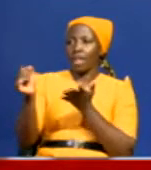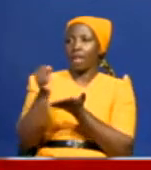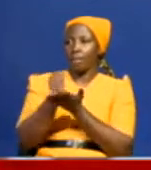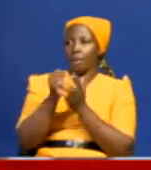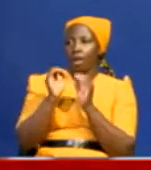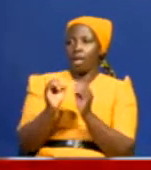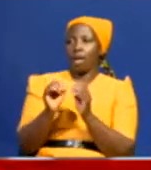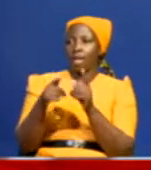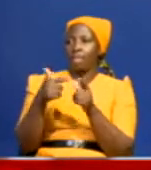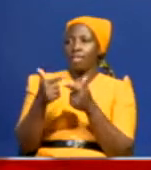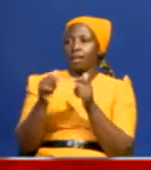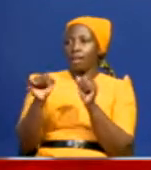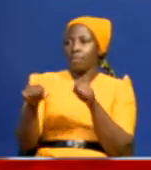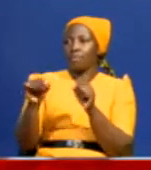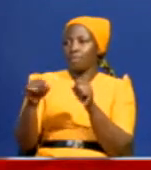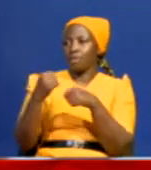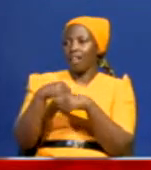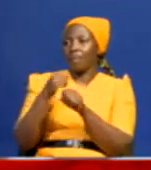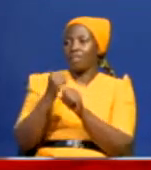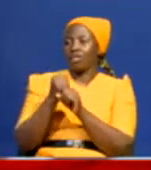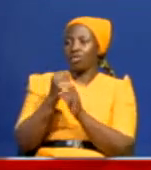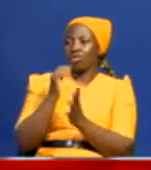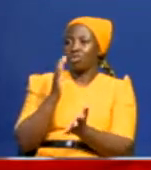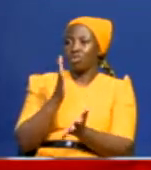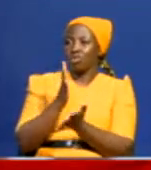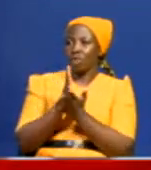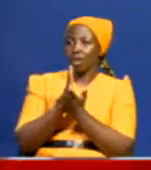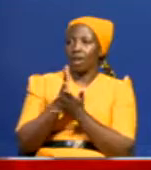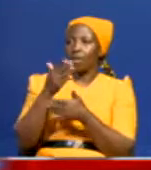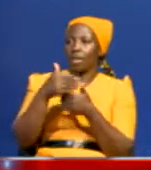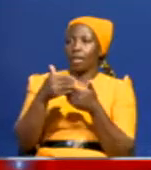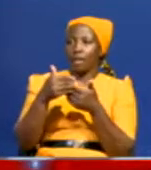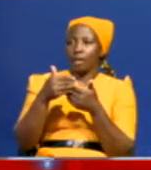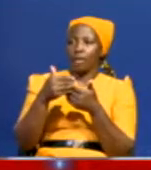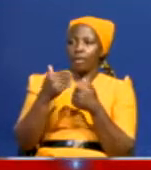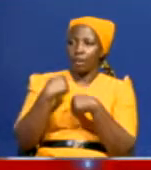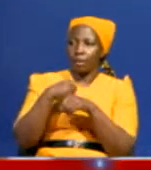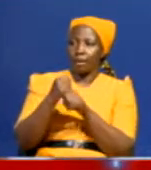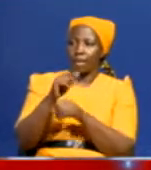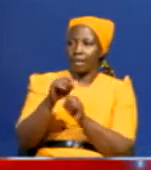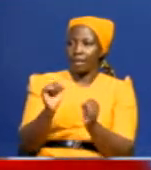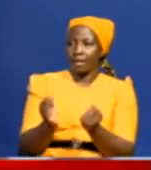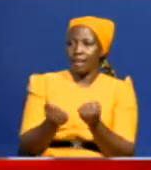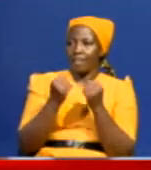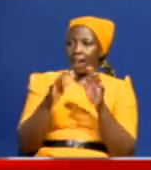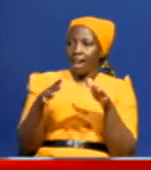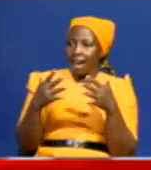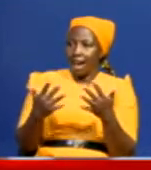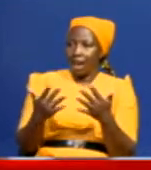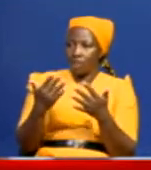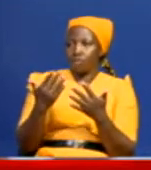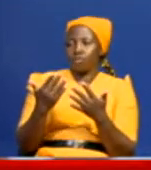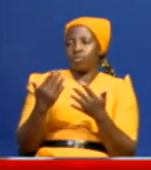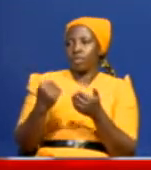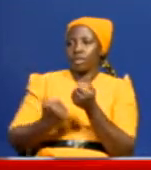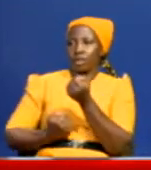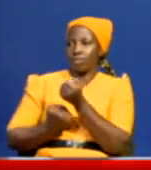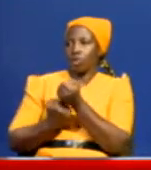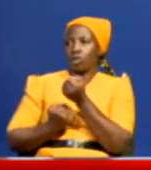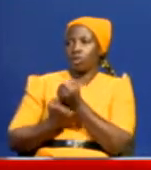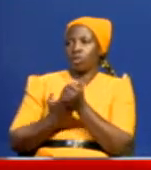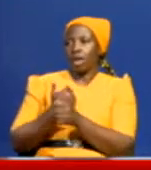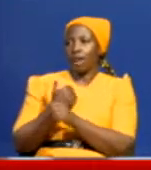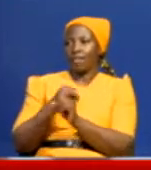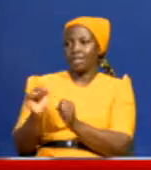how do we make sure that we build secure, we support them to build secure, sustainable